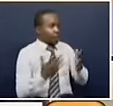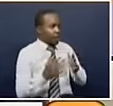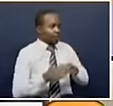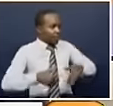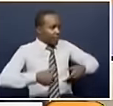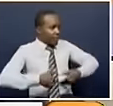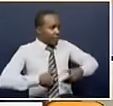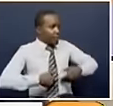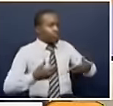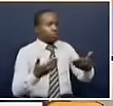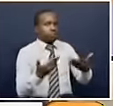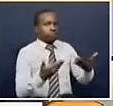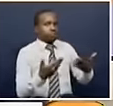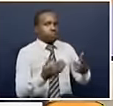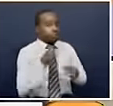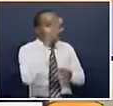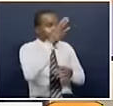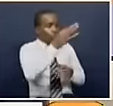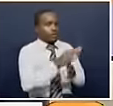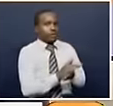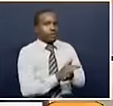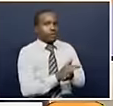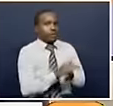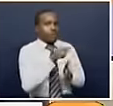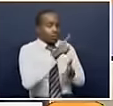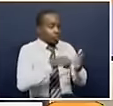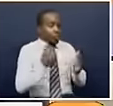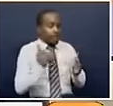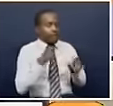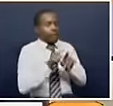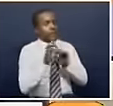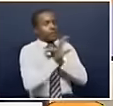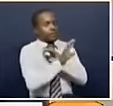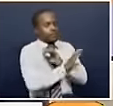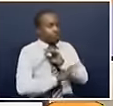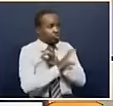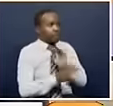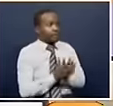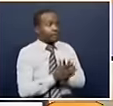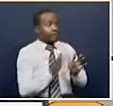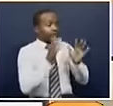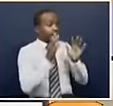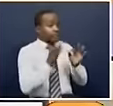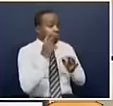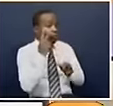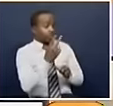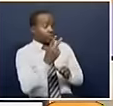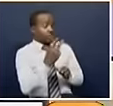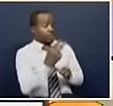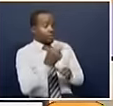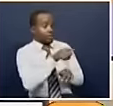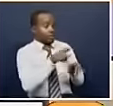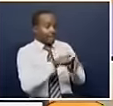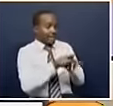much the future. It's so much the asset that we have as a country. And when you look at them as an asset that we have, if